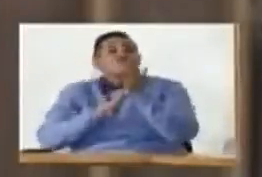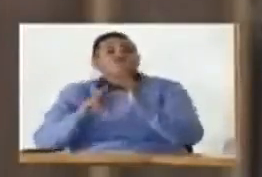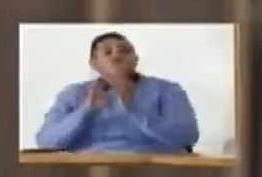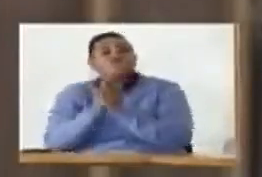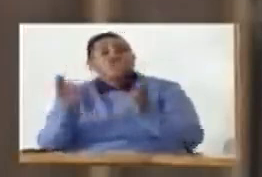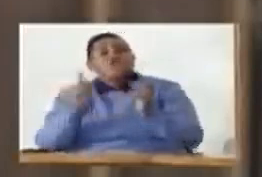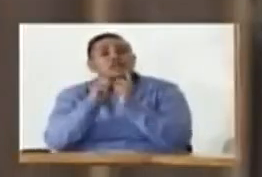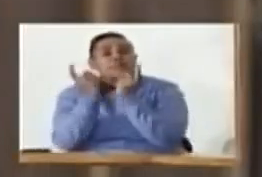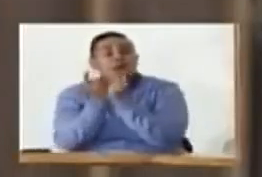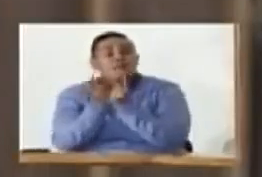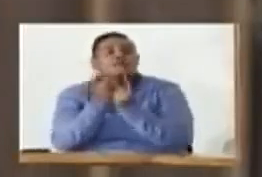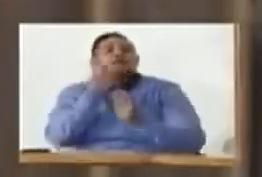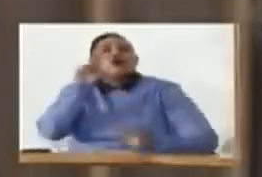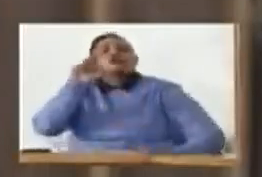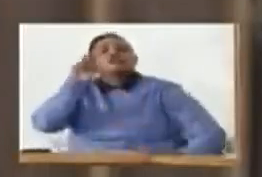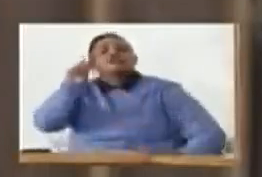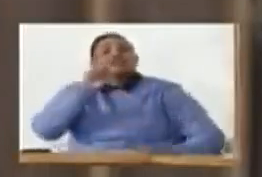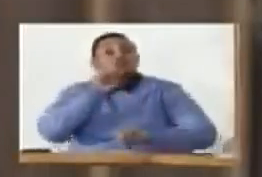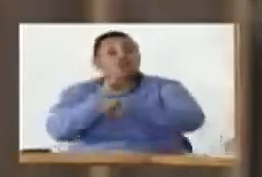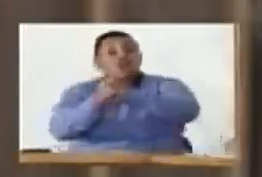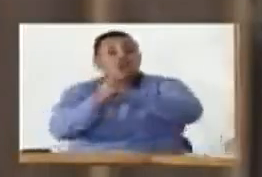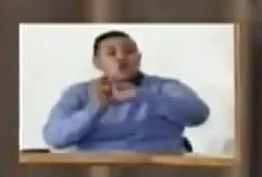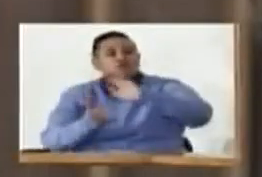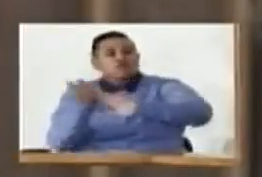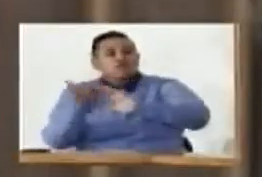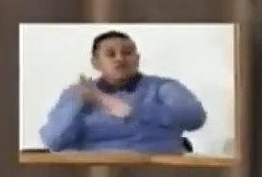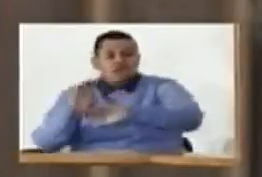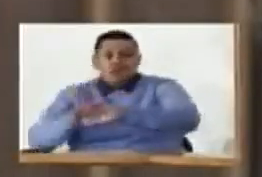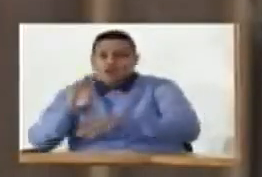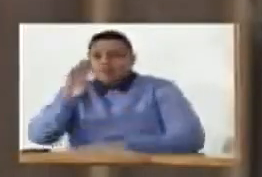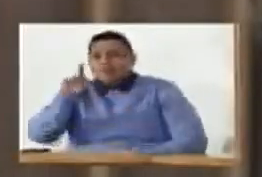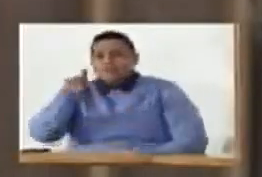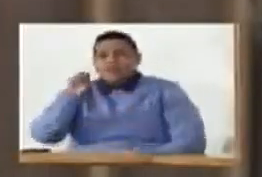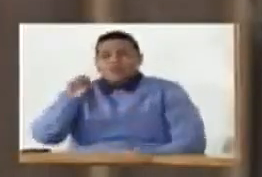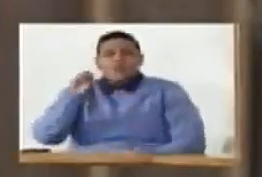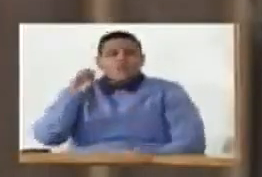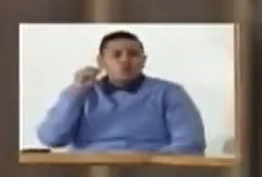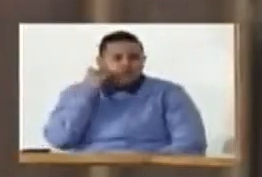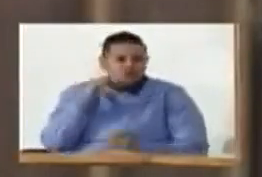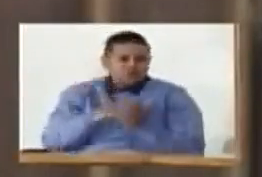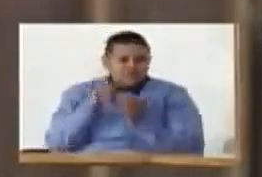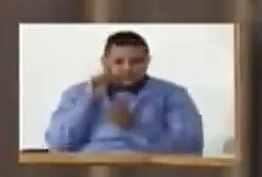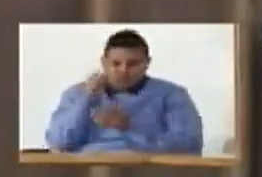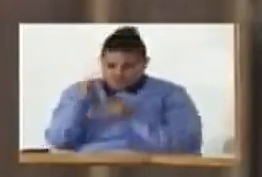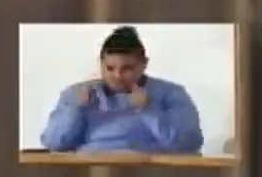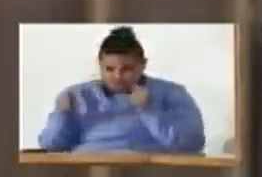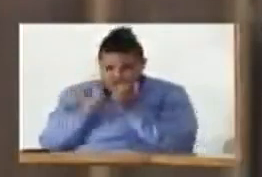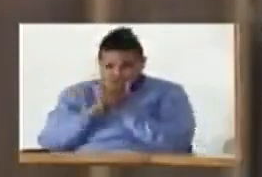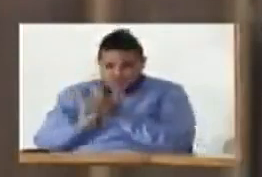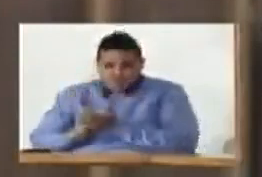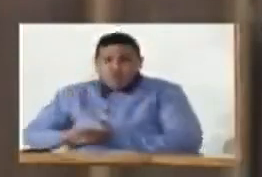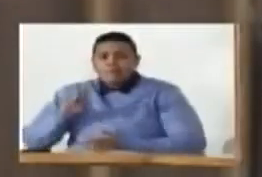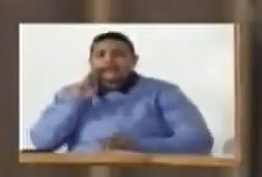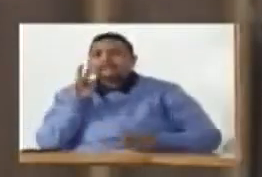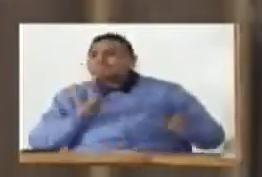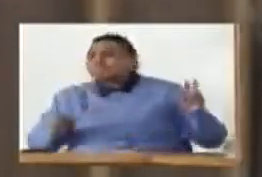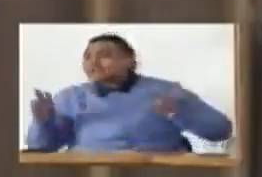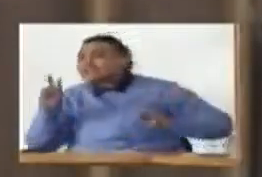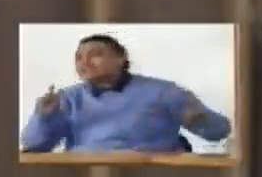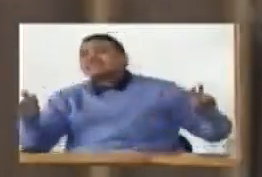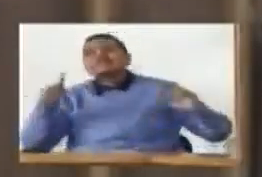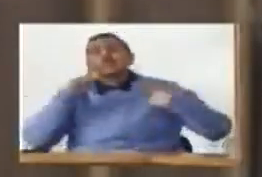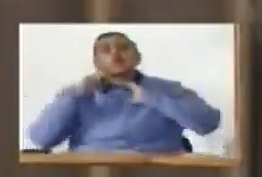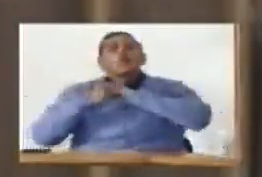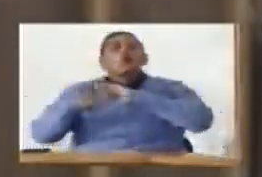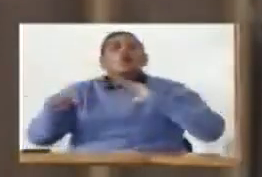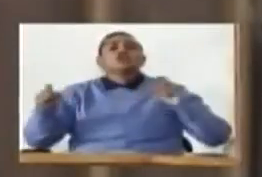Department, work on the business process for enrollment, vetting,